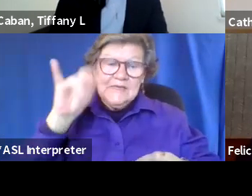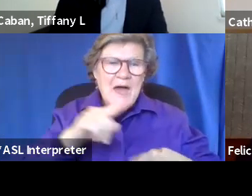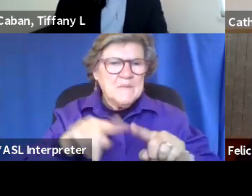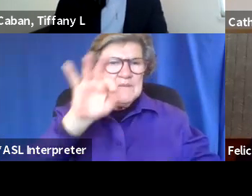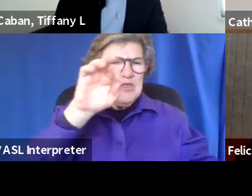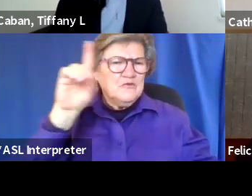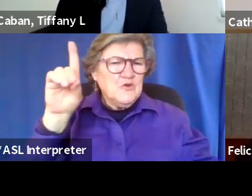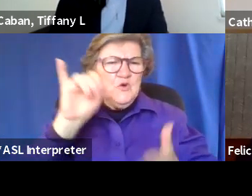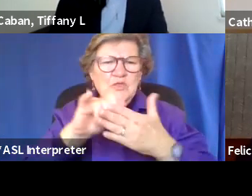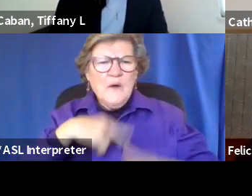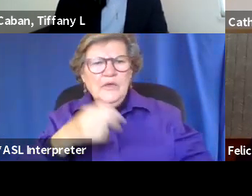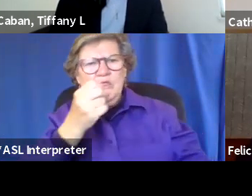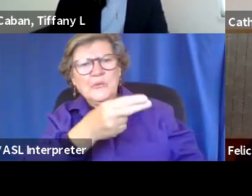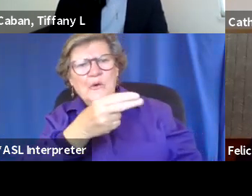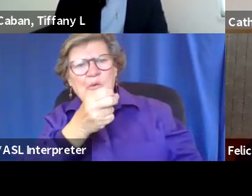up